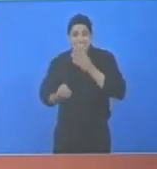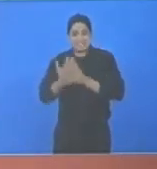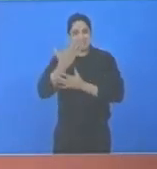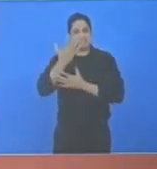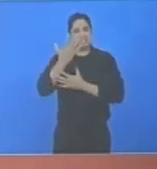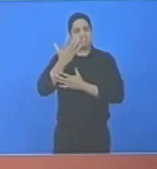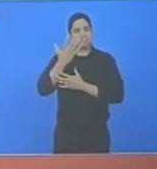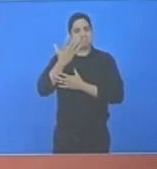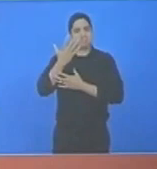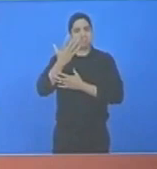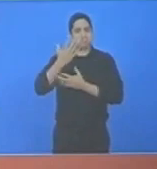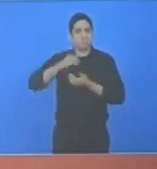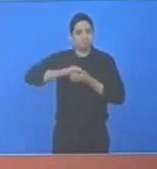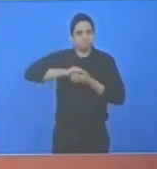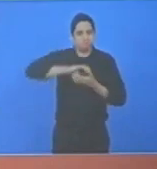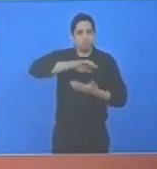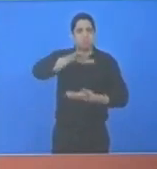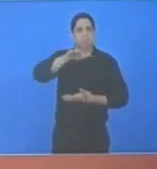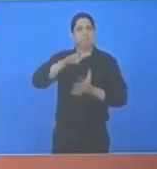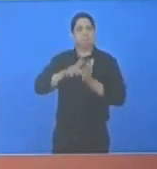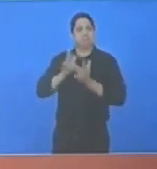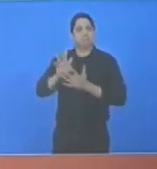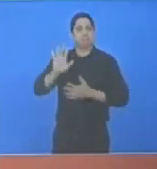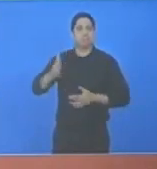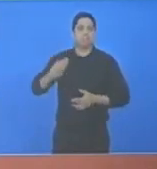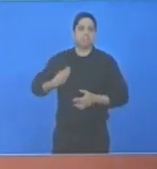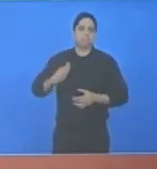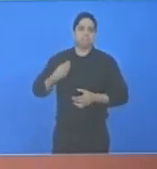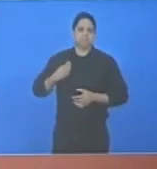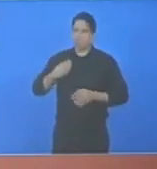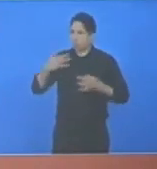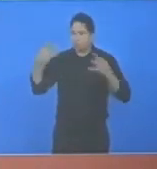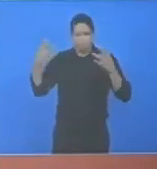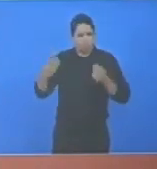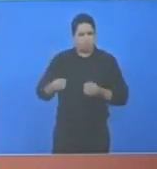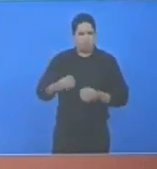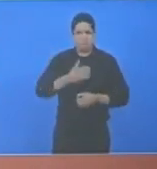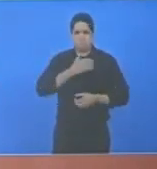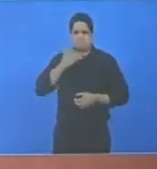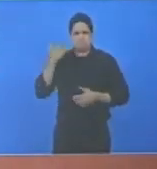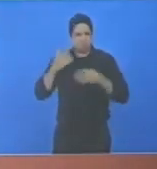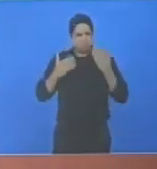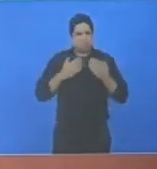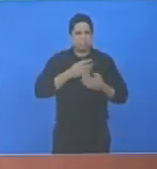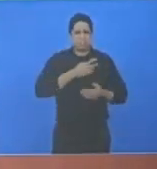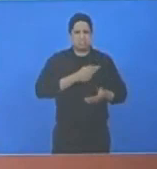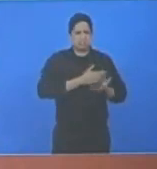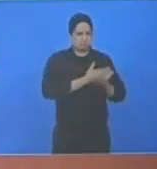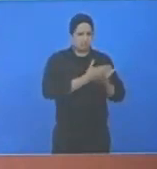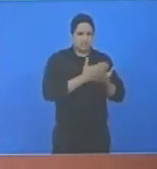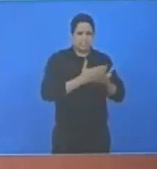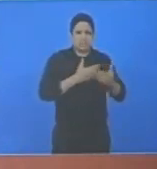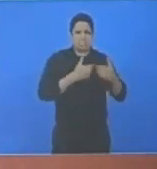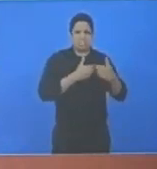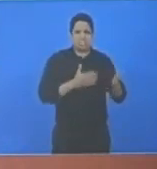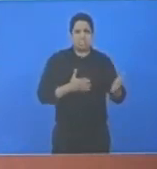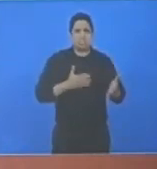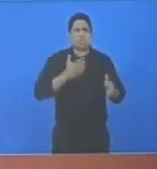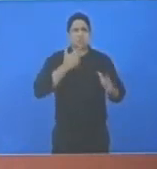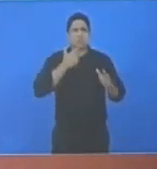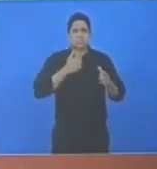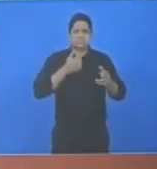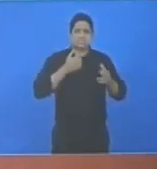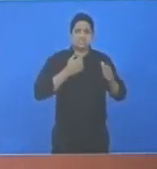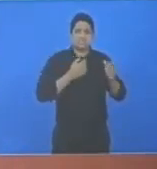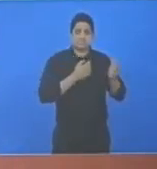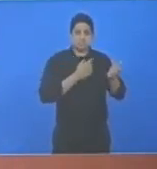of existence of the creation. Jesus was there. The death of the firstborn, the lamb,